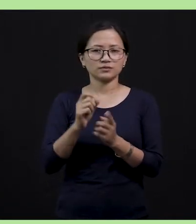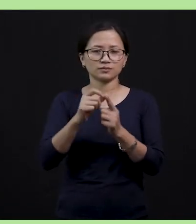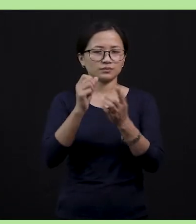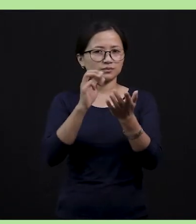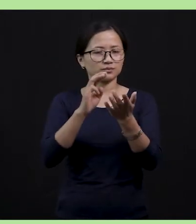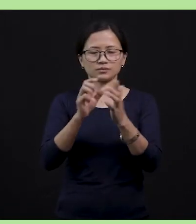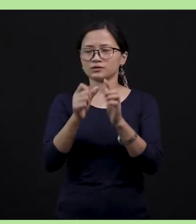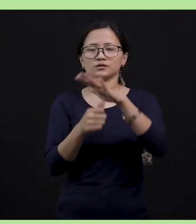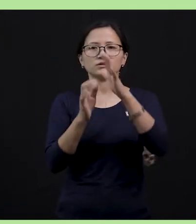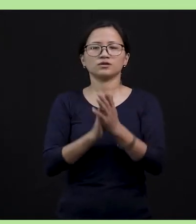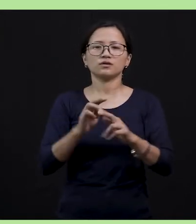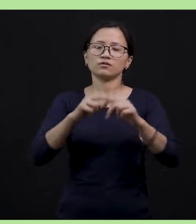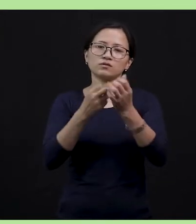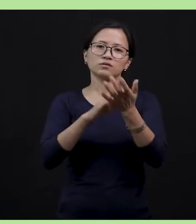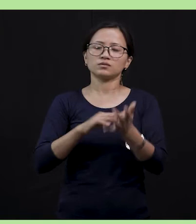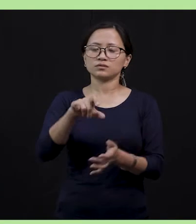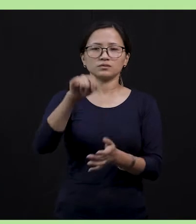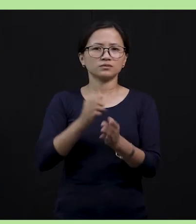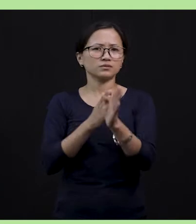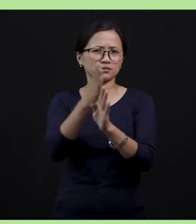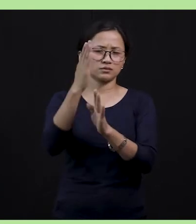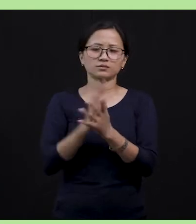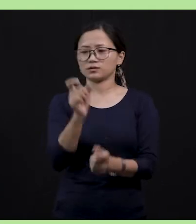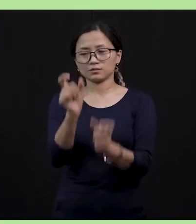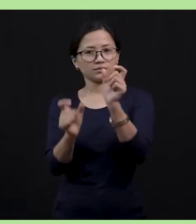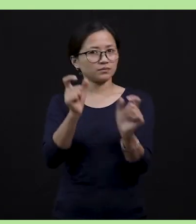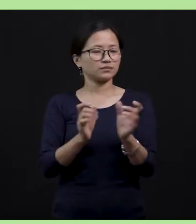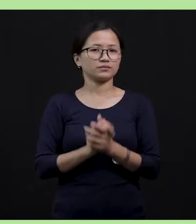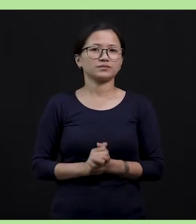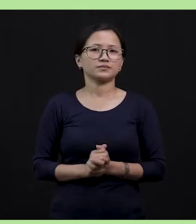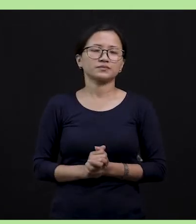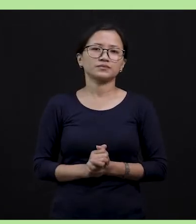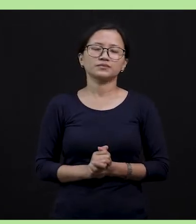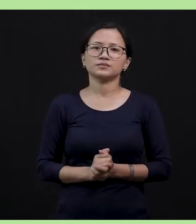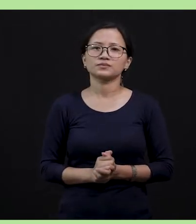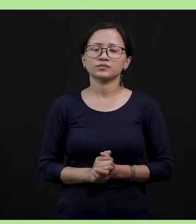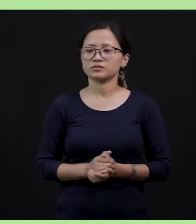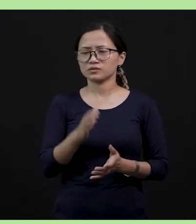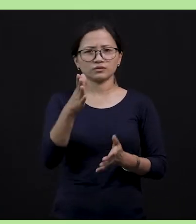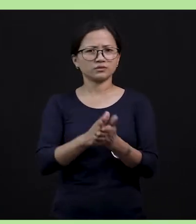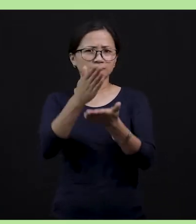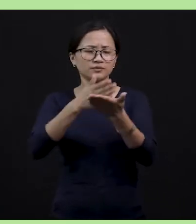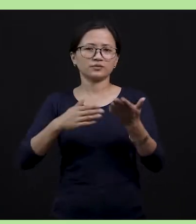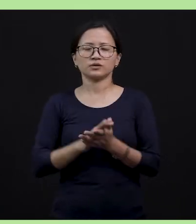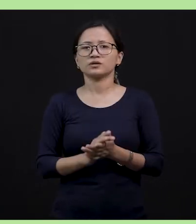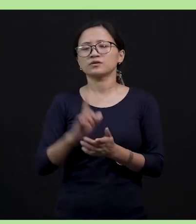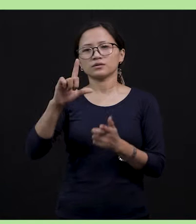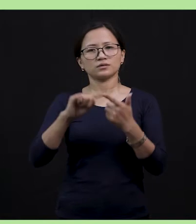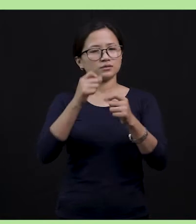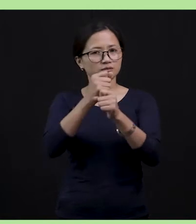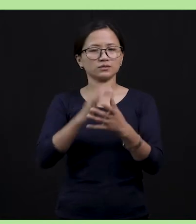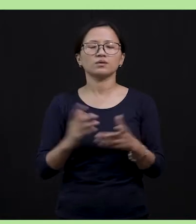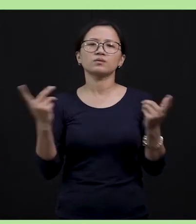form of government. Their president is elected directly by the people, and he's not part of the